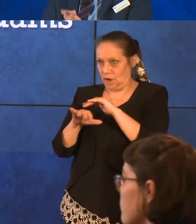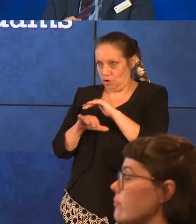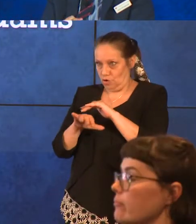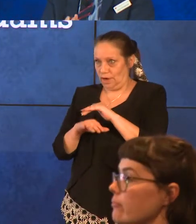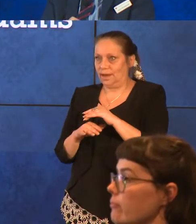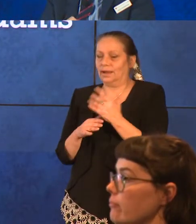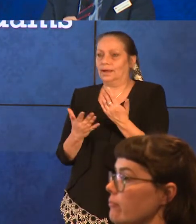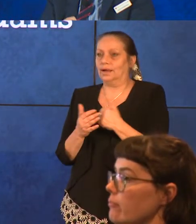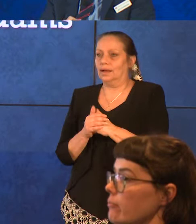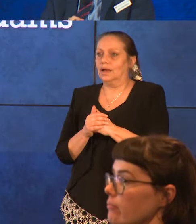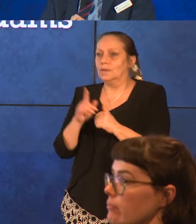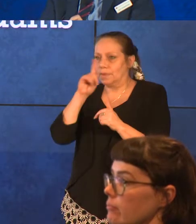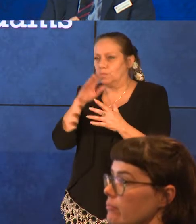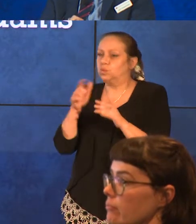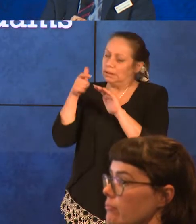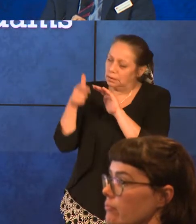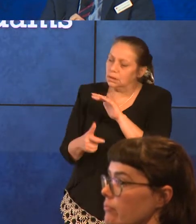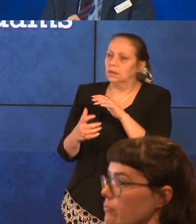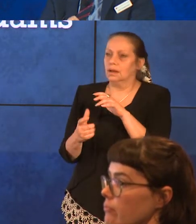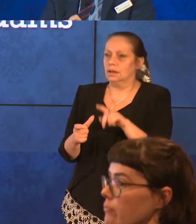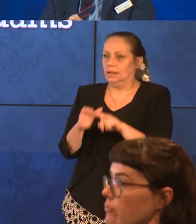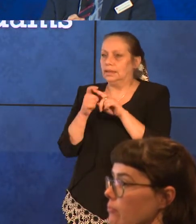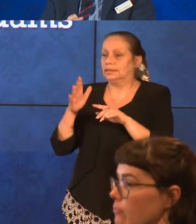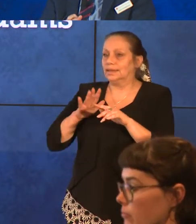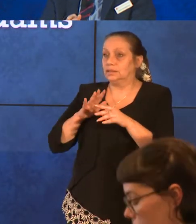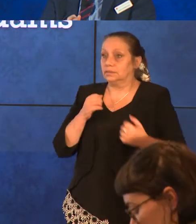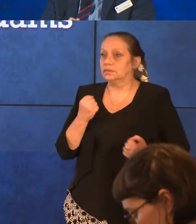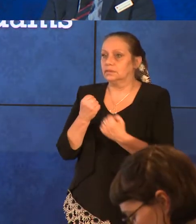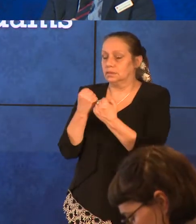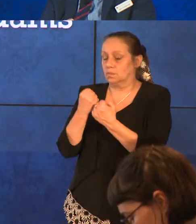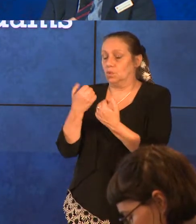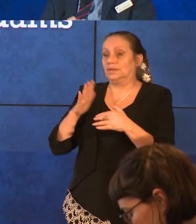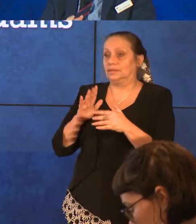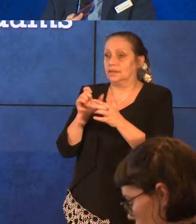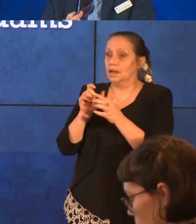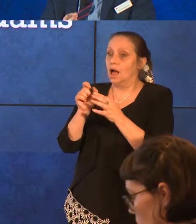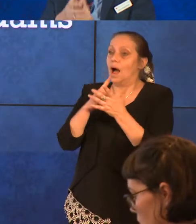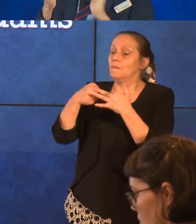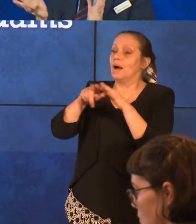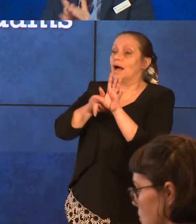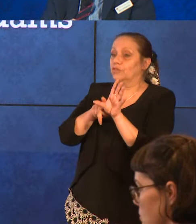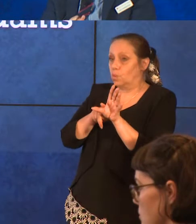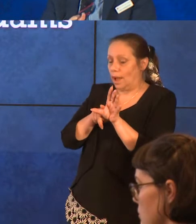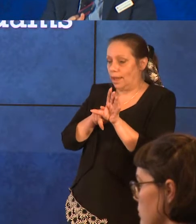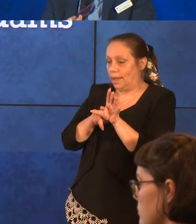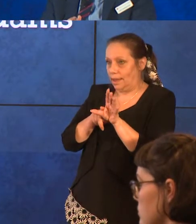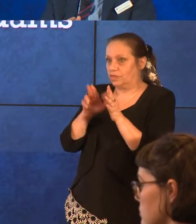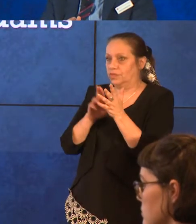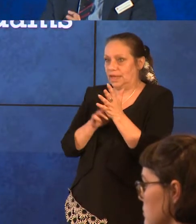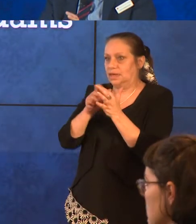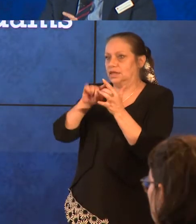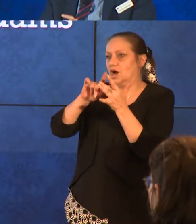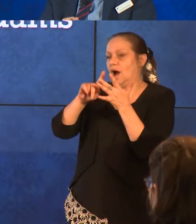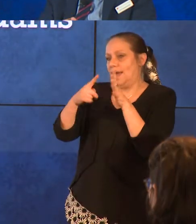concerning participants with very complex needs is, of course, the complex support needs pathway that David Coyne at the NDIA has been